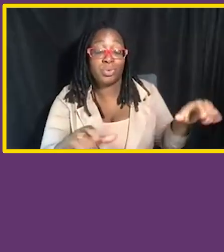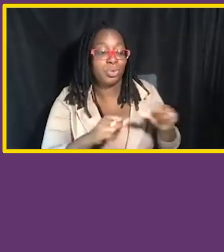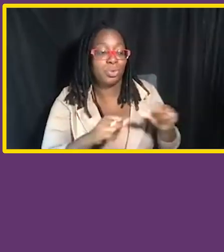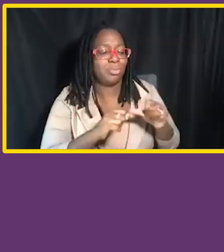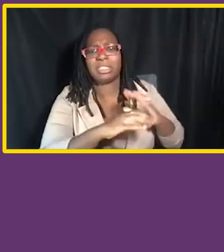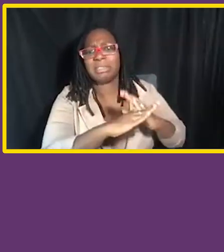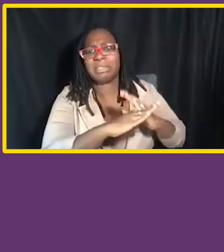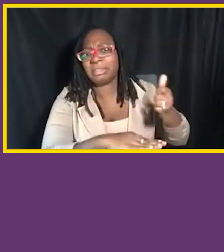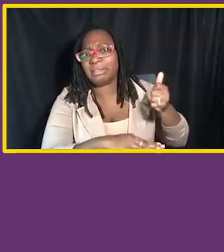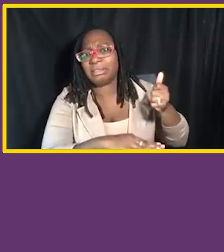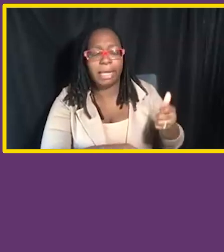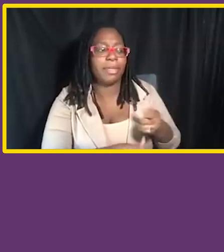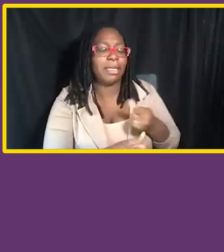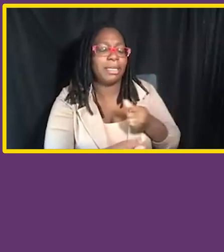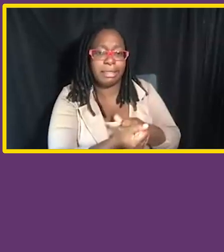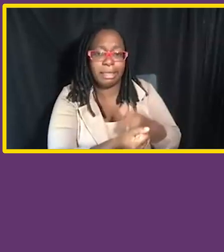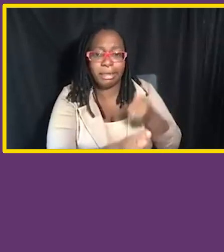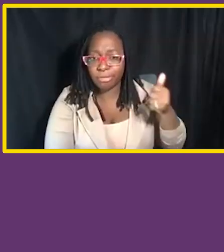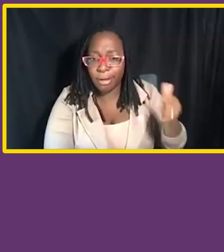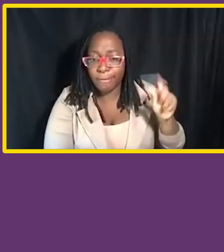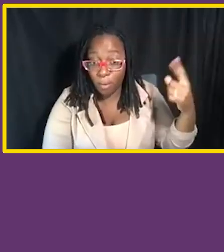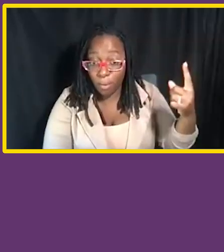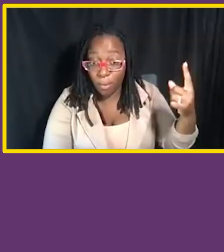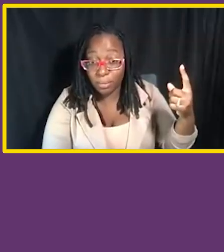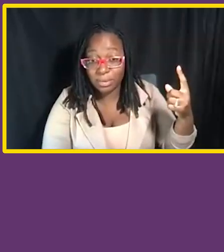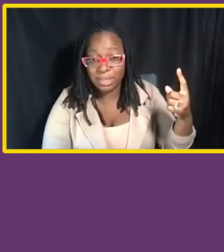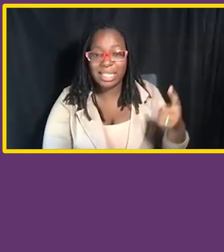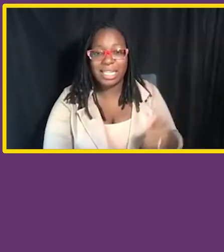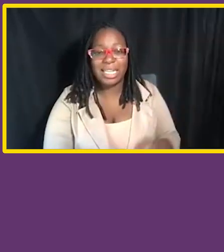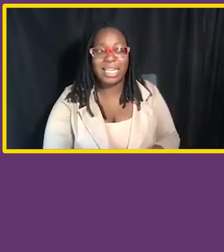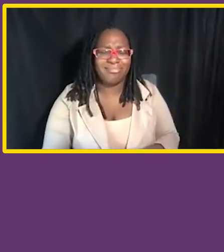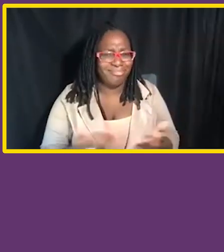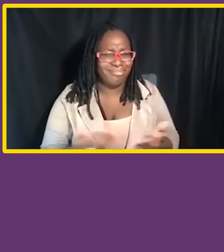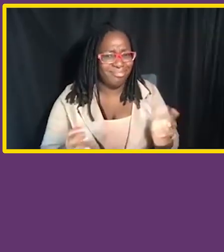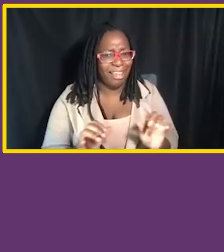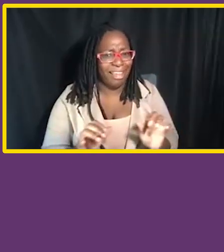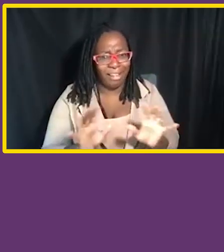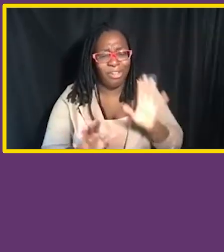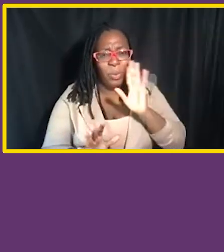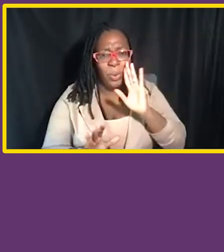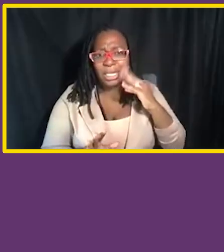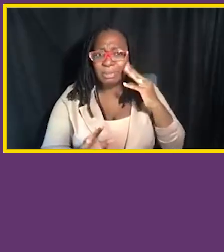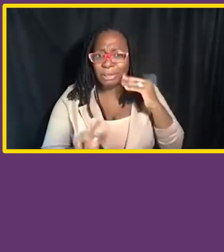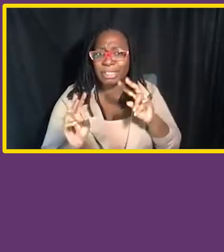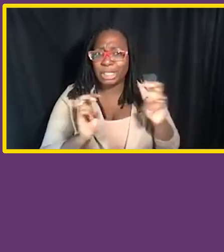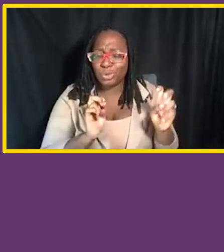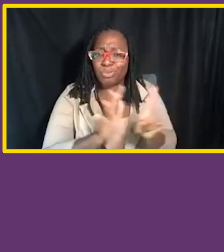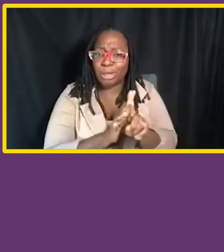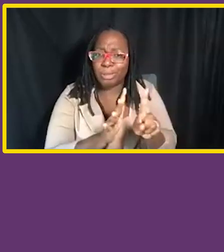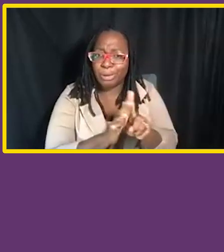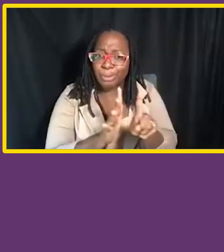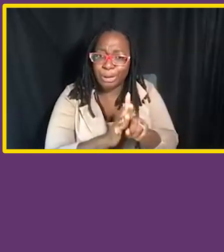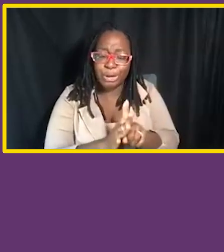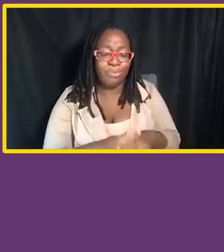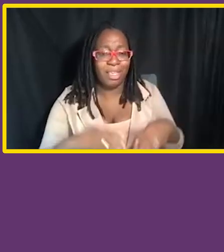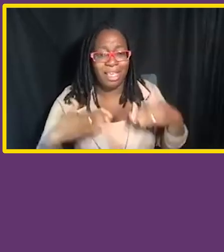yourself constantly. Like to me, that it's very logical that you are going to experience these issues of like physical